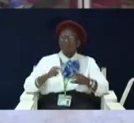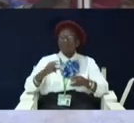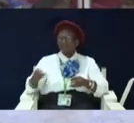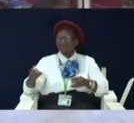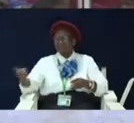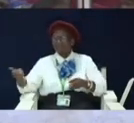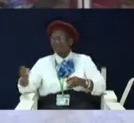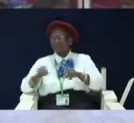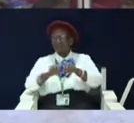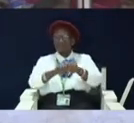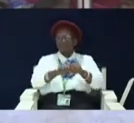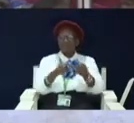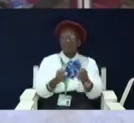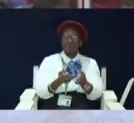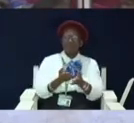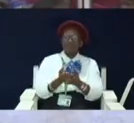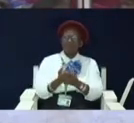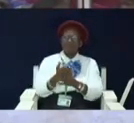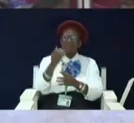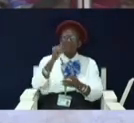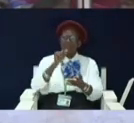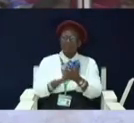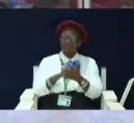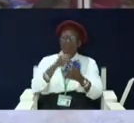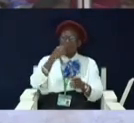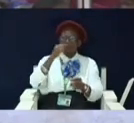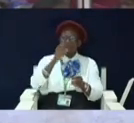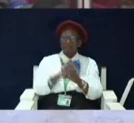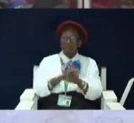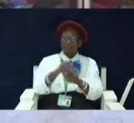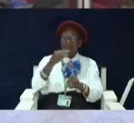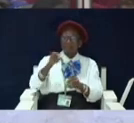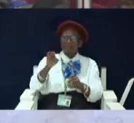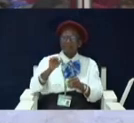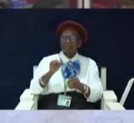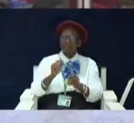breakthrough. That promise of lending to nations,